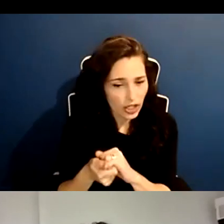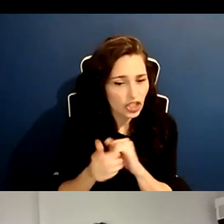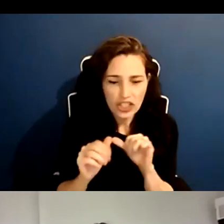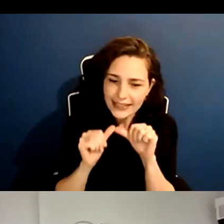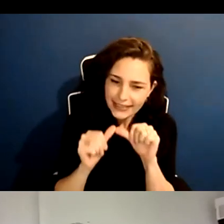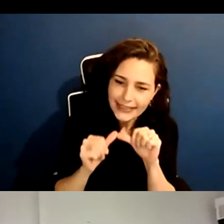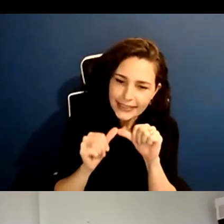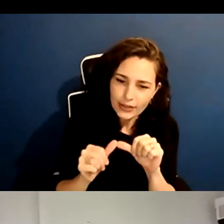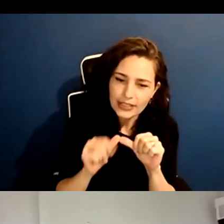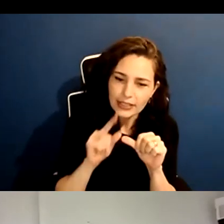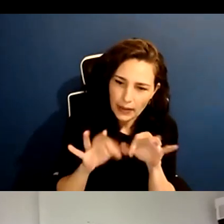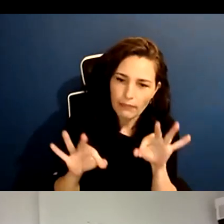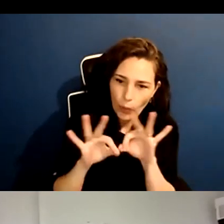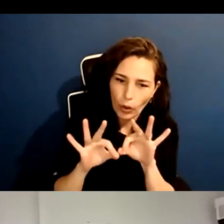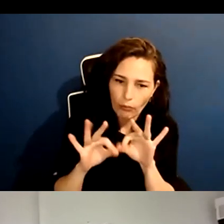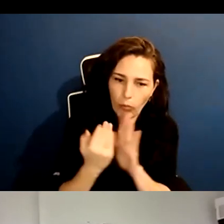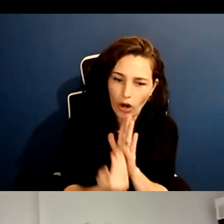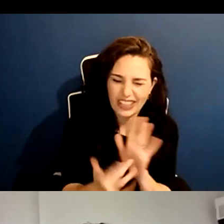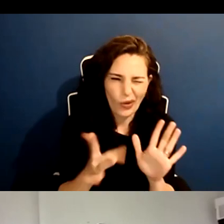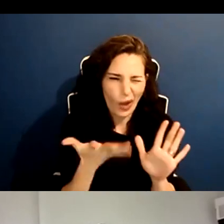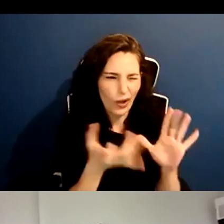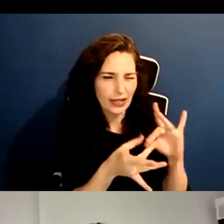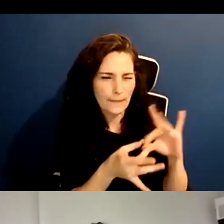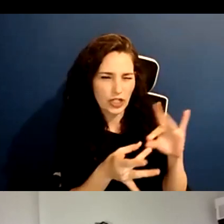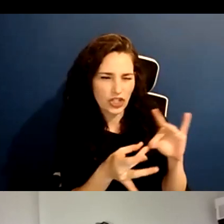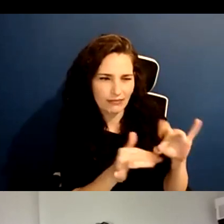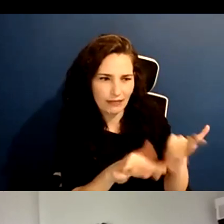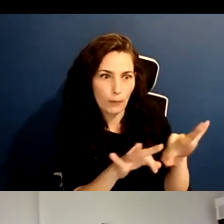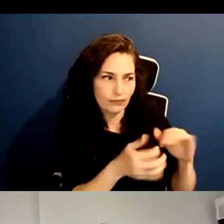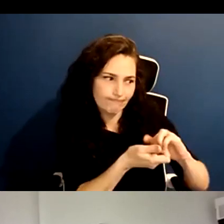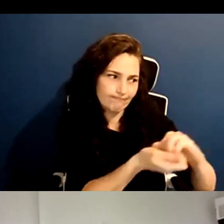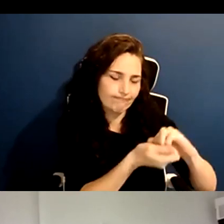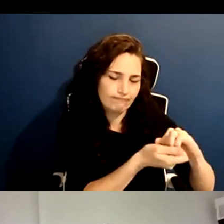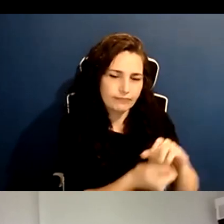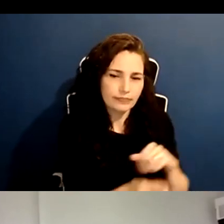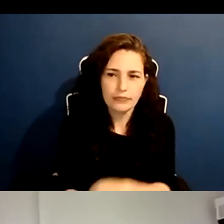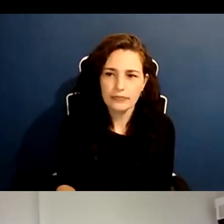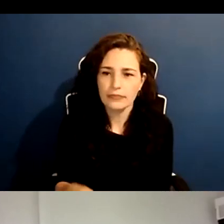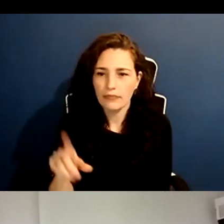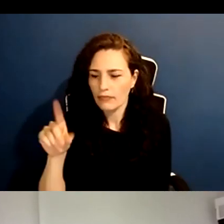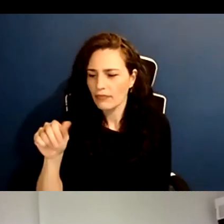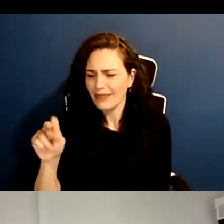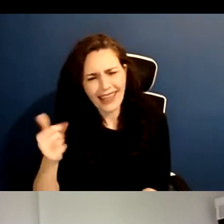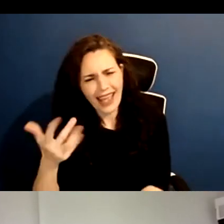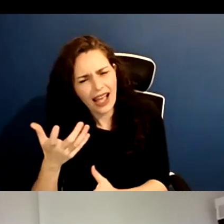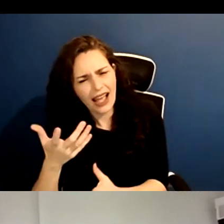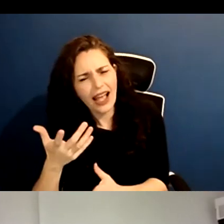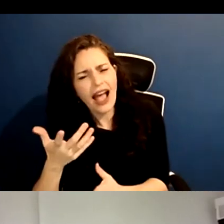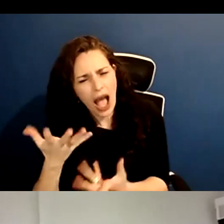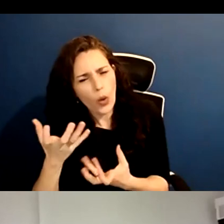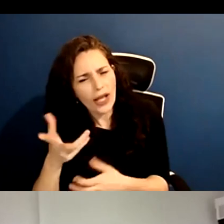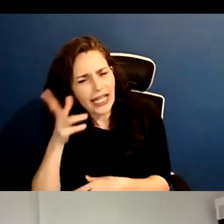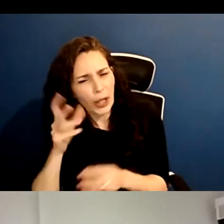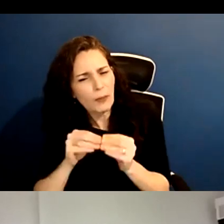to be key. So I just wanted to mention that. Yeah, and I want to hear more about the specifics of collaboration. As Zippy,